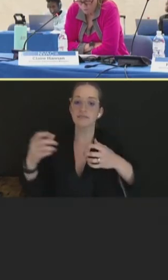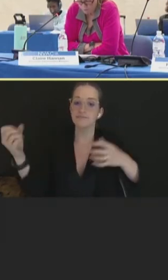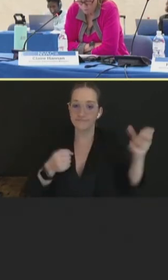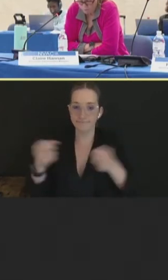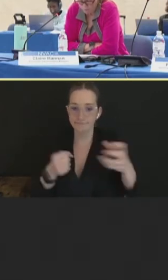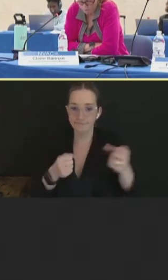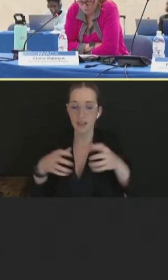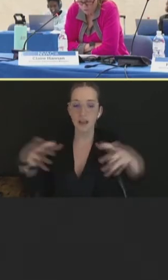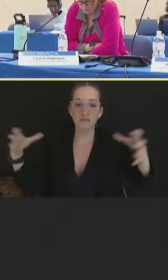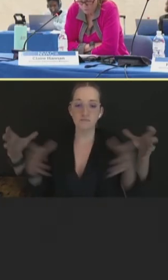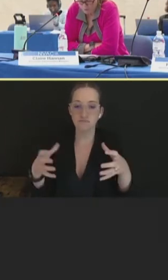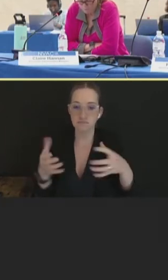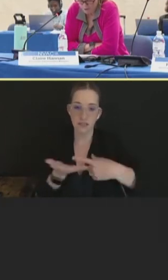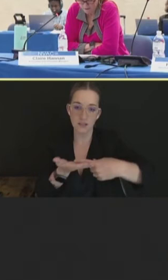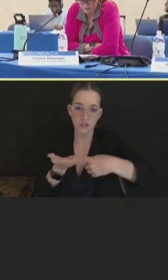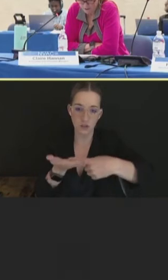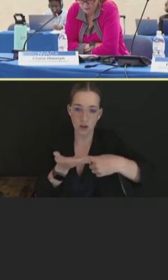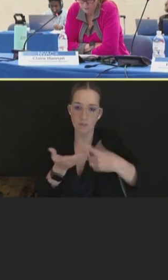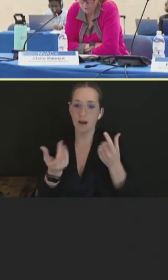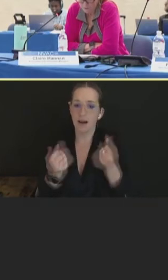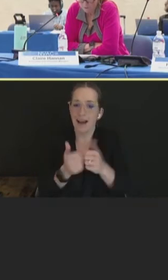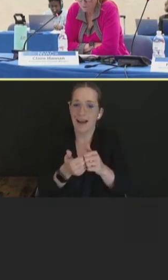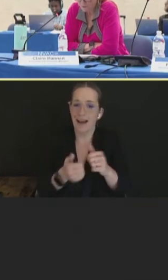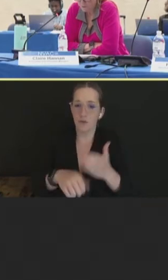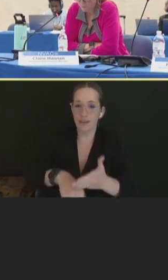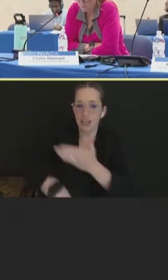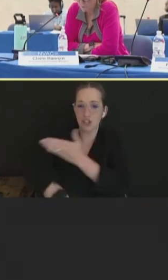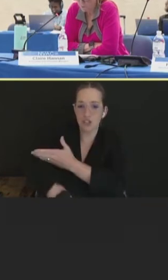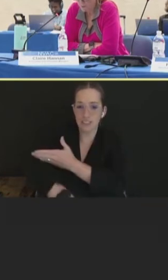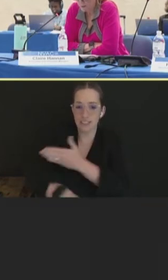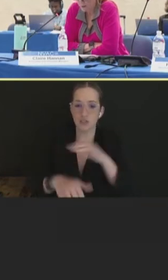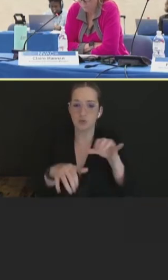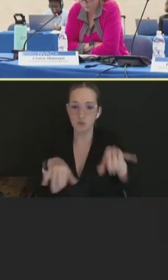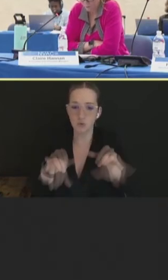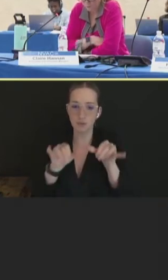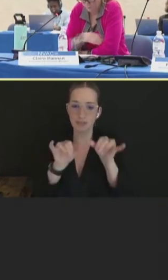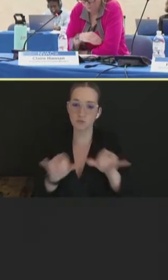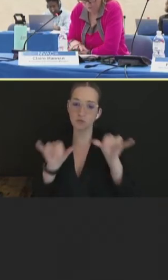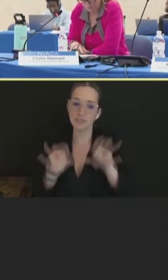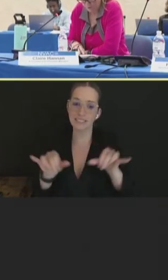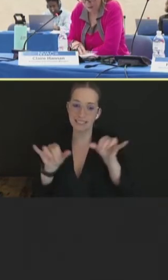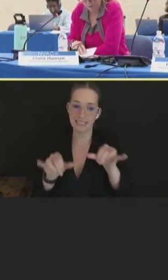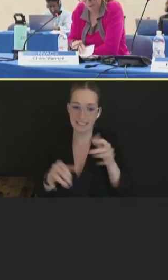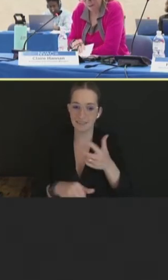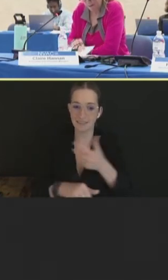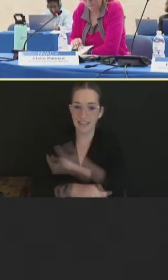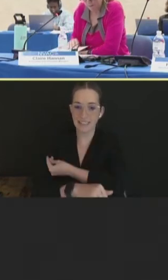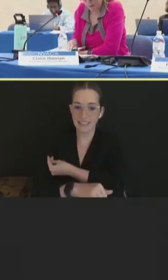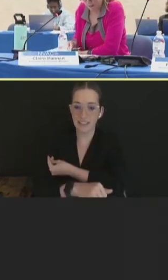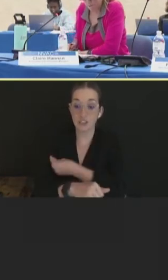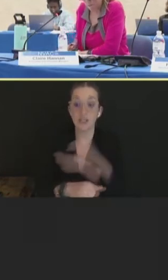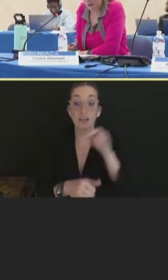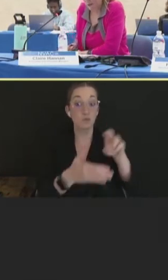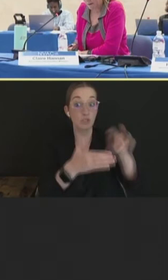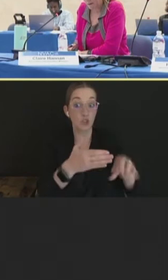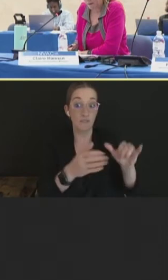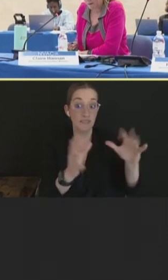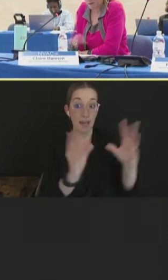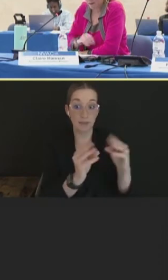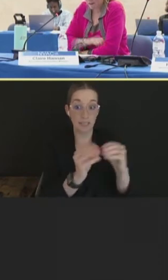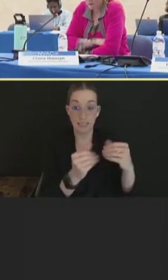could do to increase routine vaccinations. And one of the things that we're doing as a result of that meeting is we've